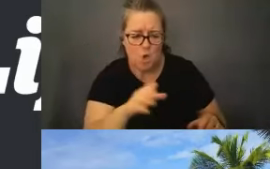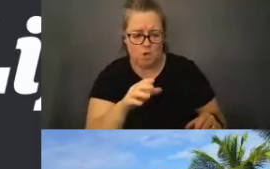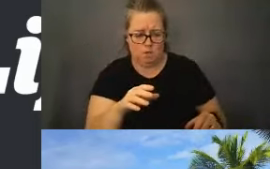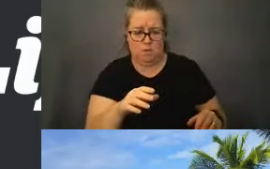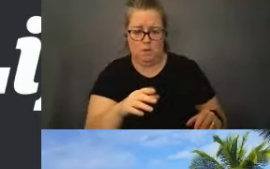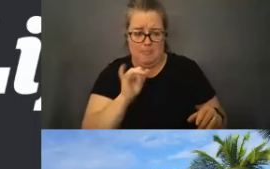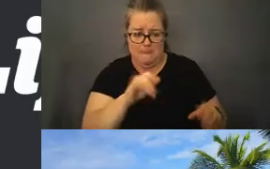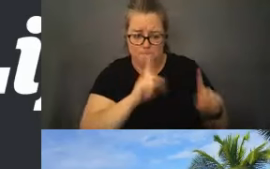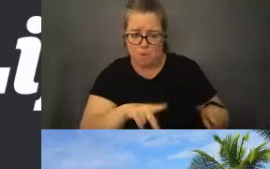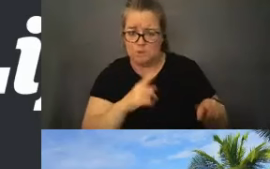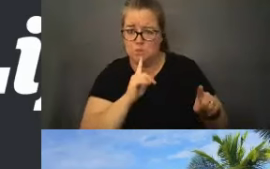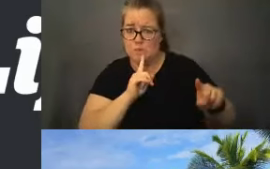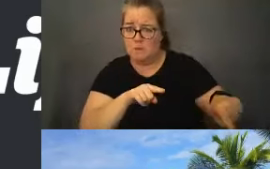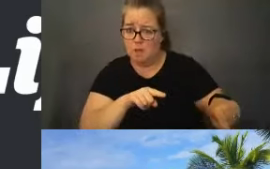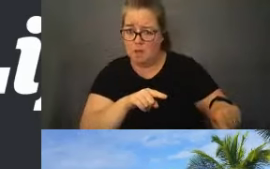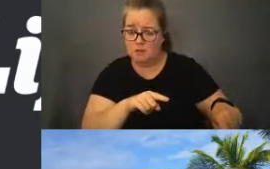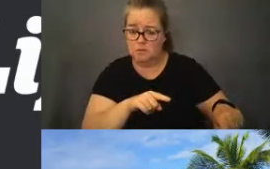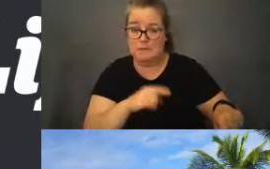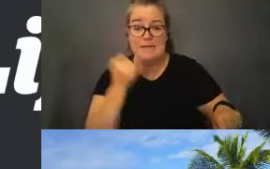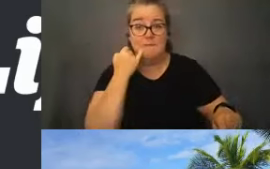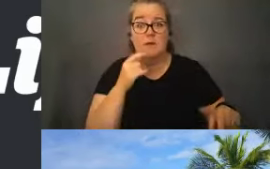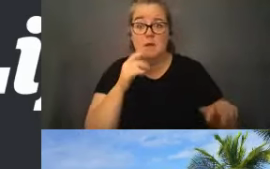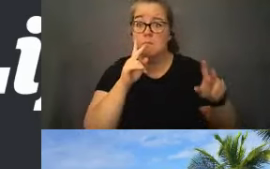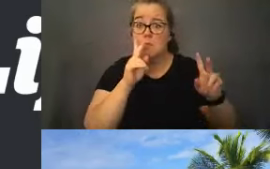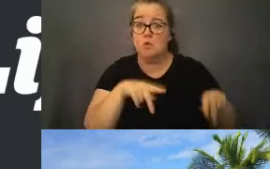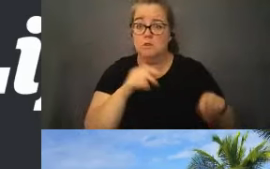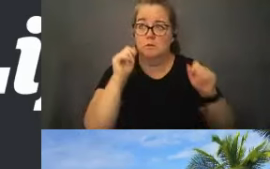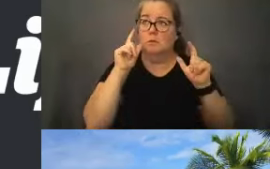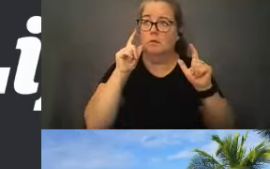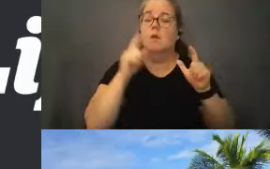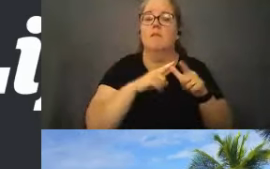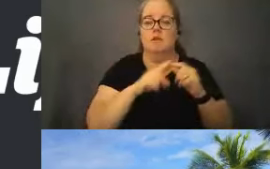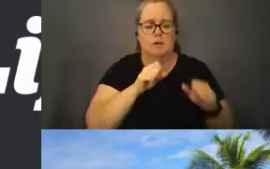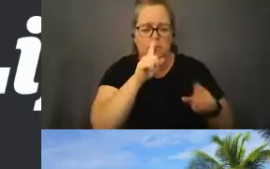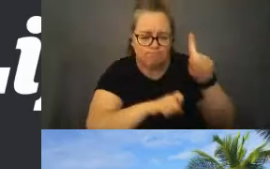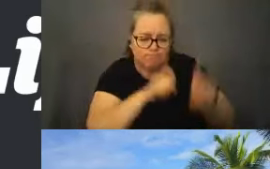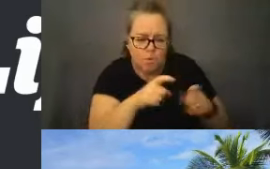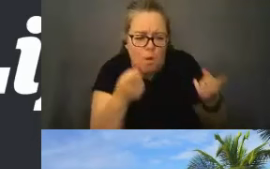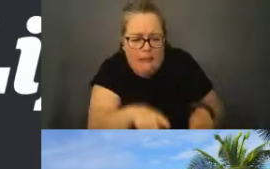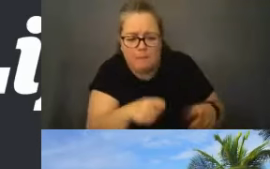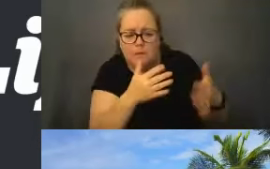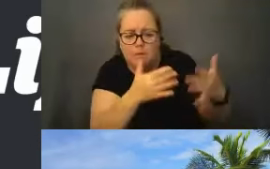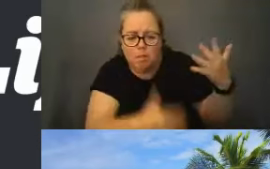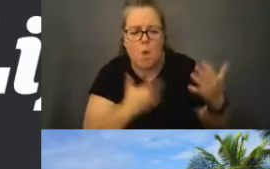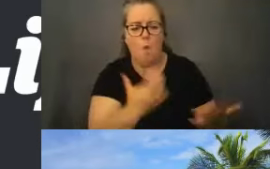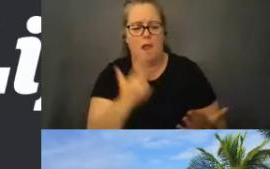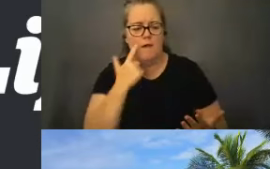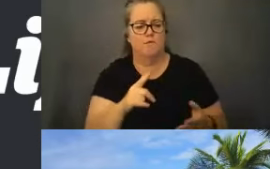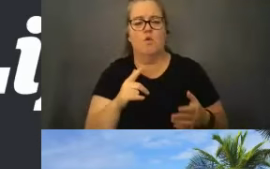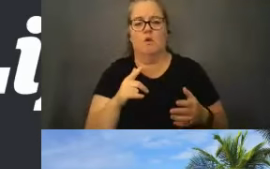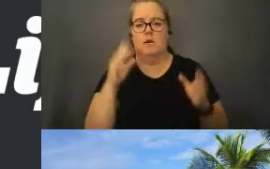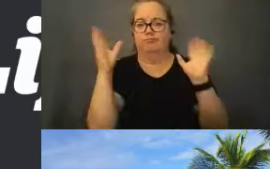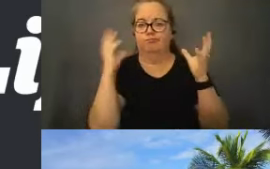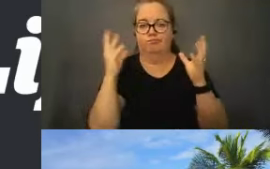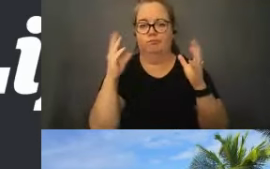are, we can wait with them for help and try to ask people what happened. But if they are not